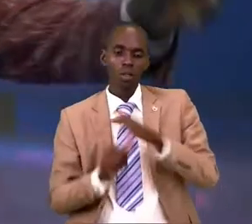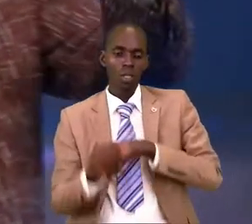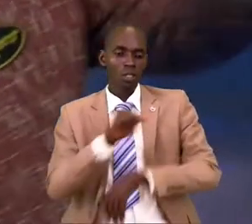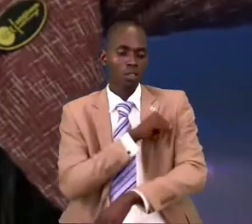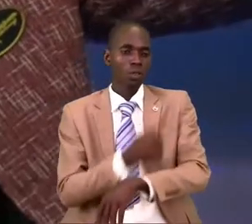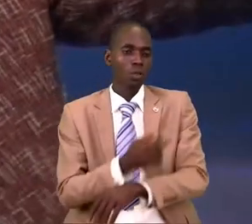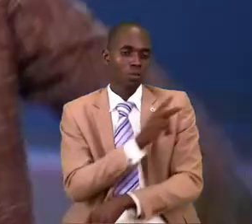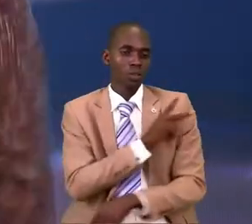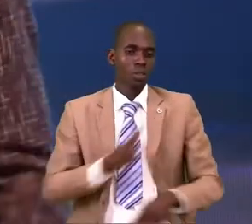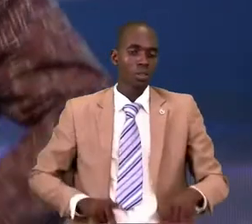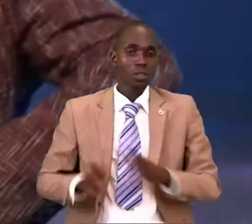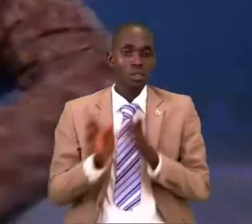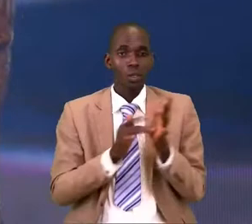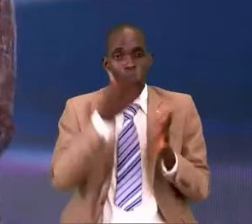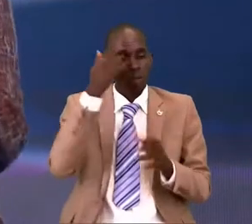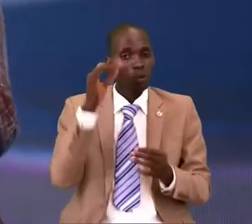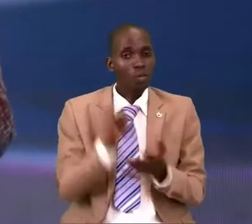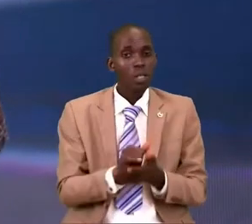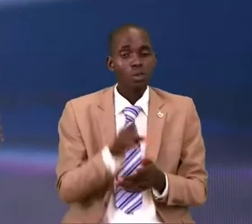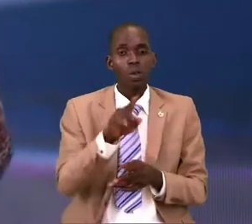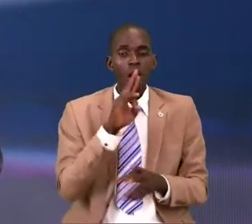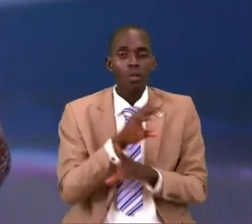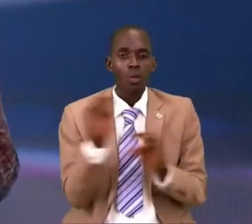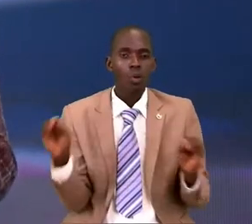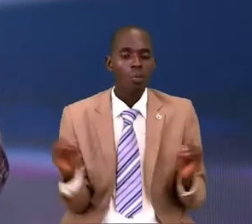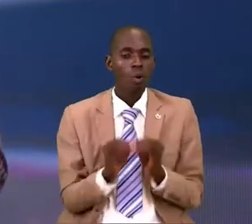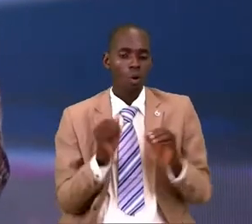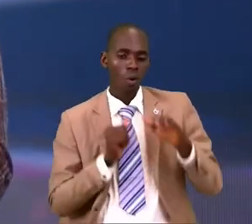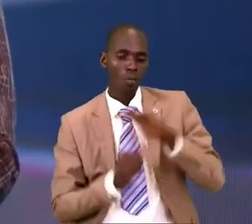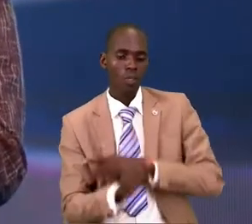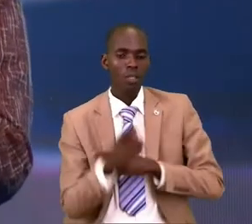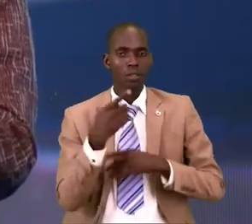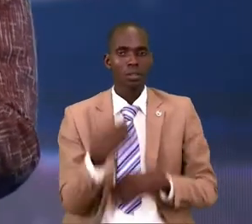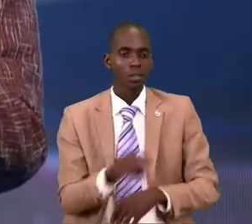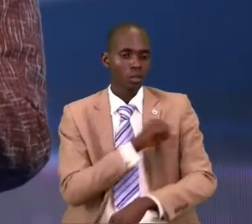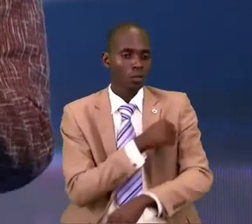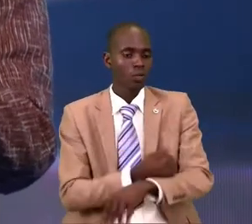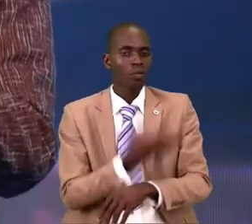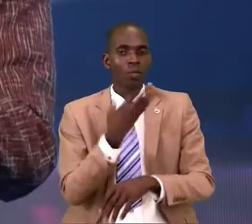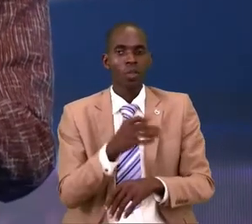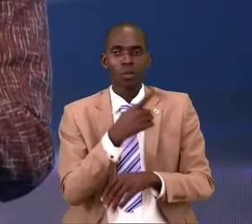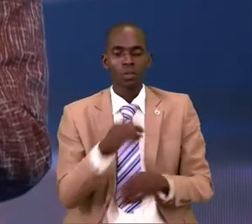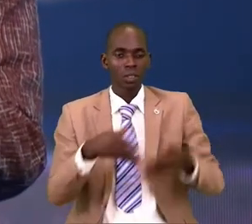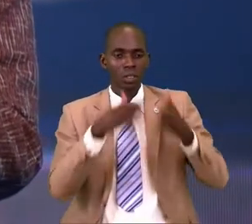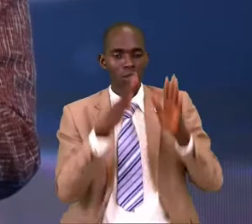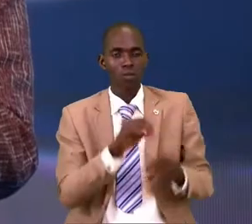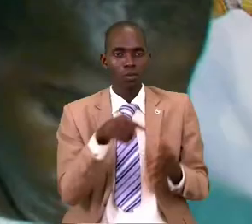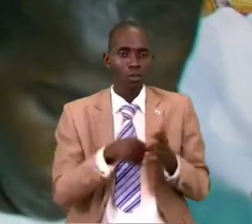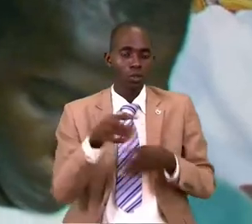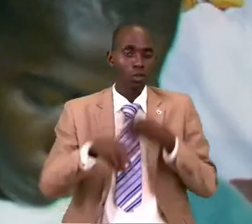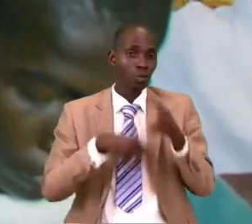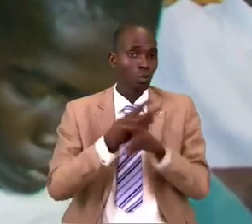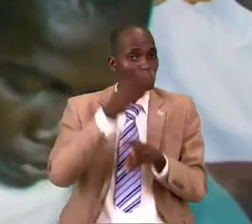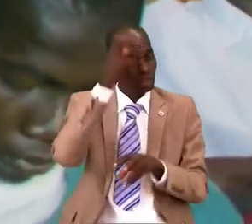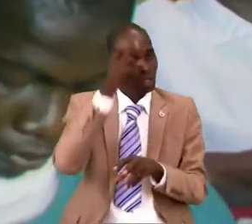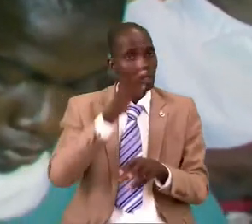world. Be not conformed to this world, but be transformed by the renewing of your